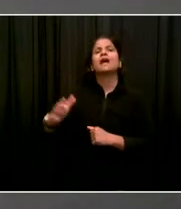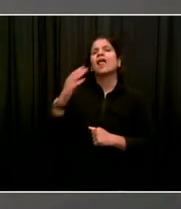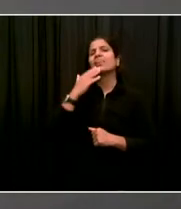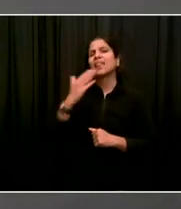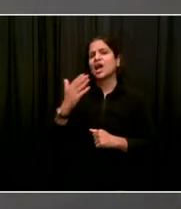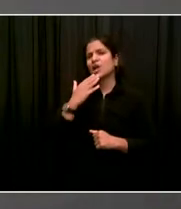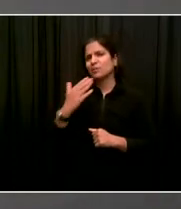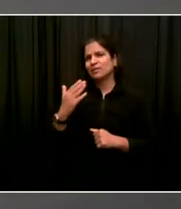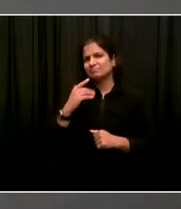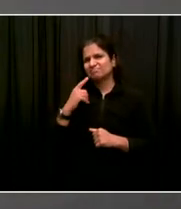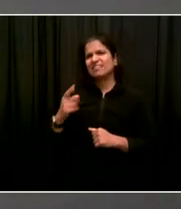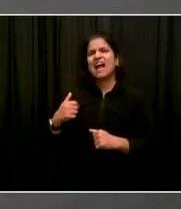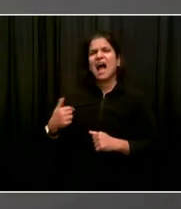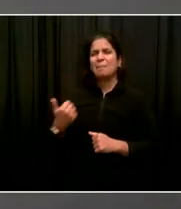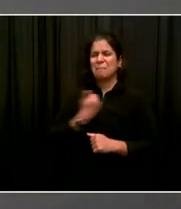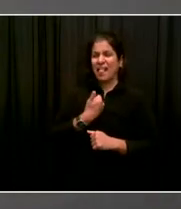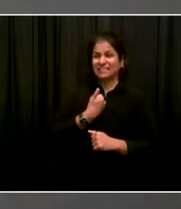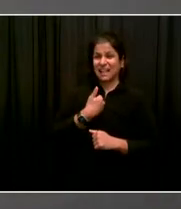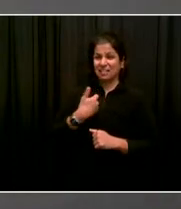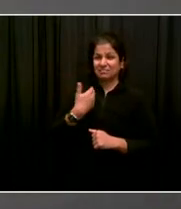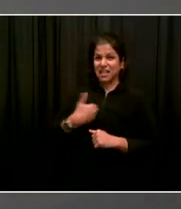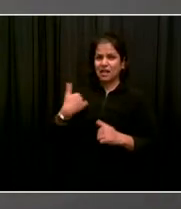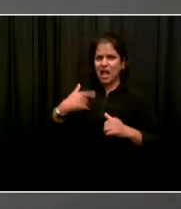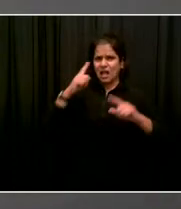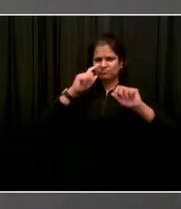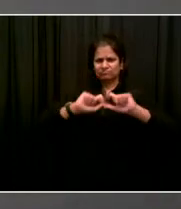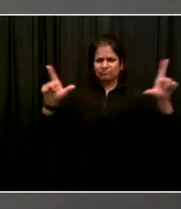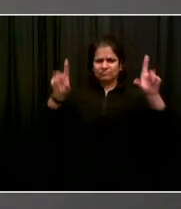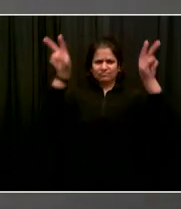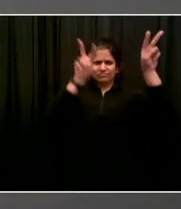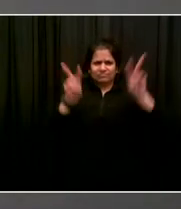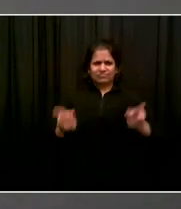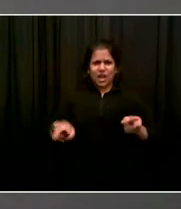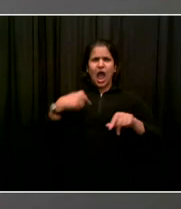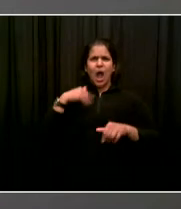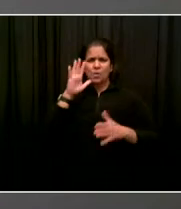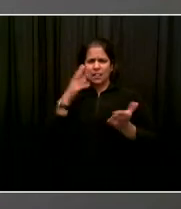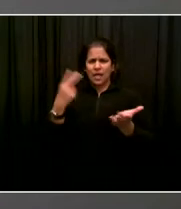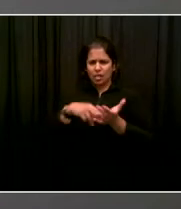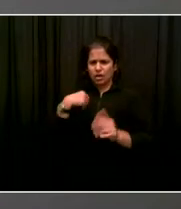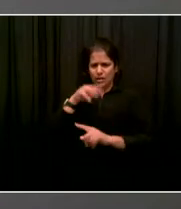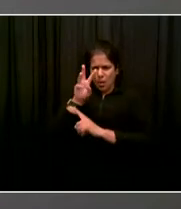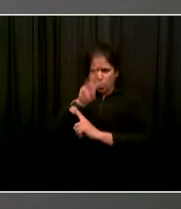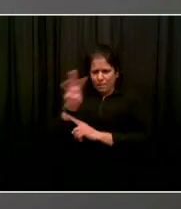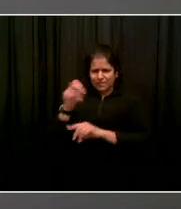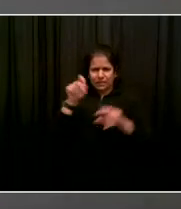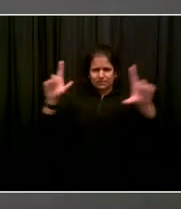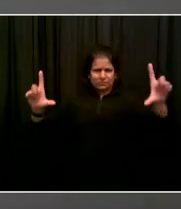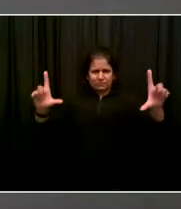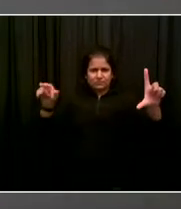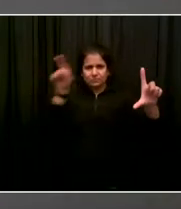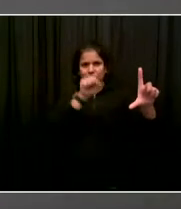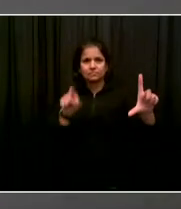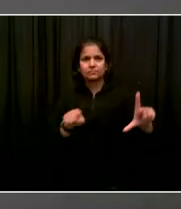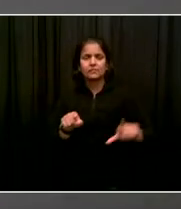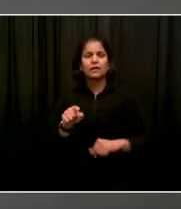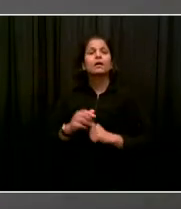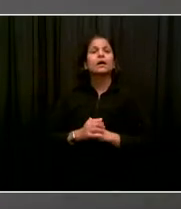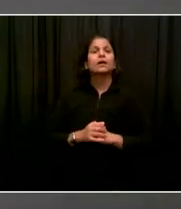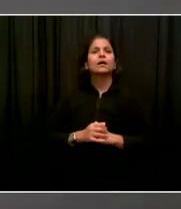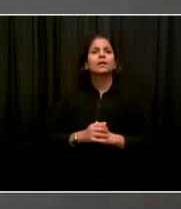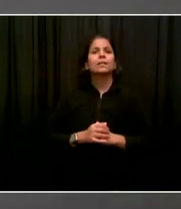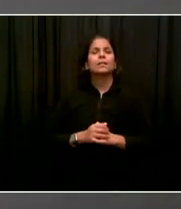at the site. I've been to it, but I'm going to look again given these questions. It is a true statement. We do